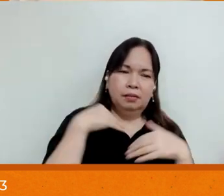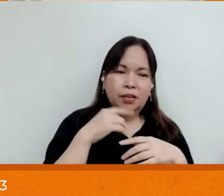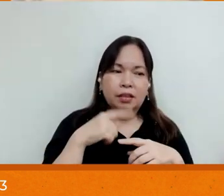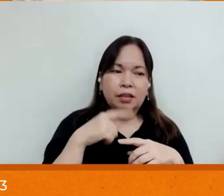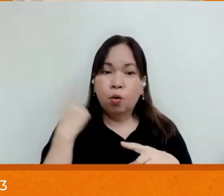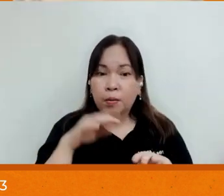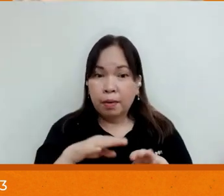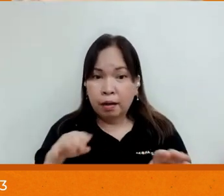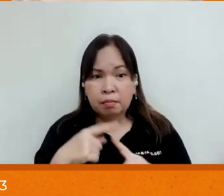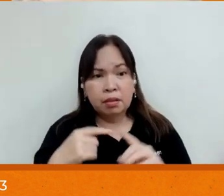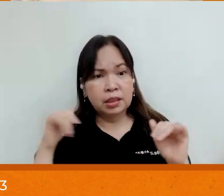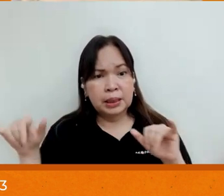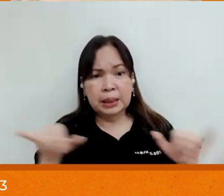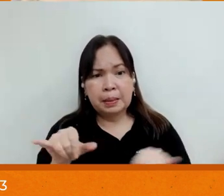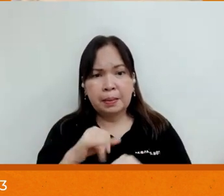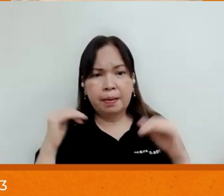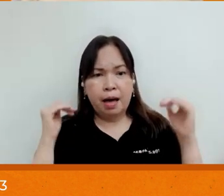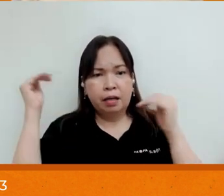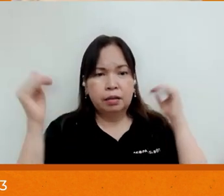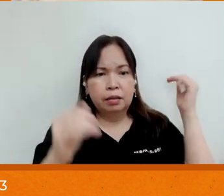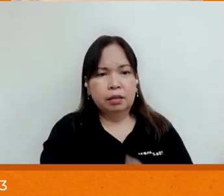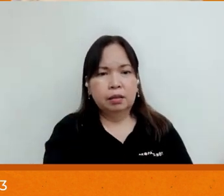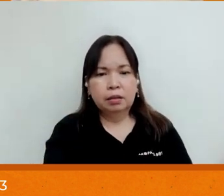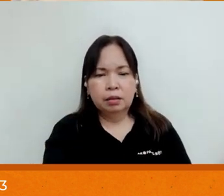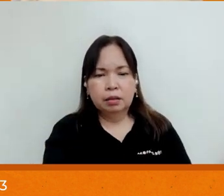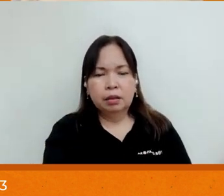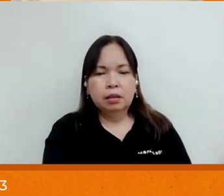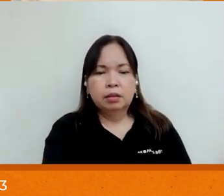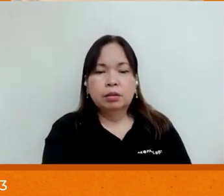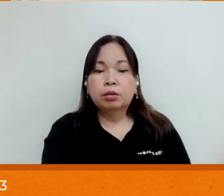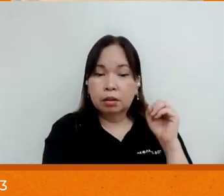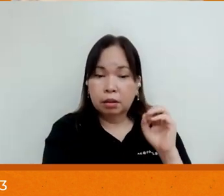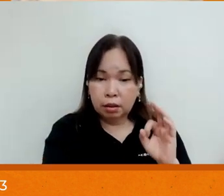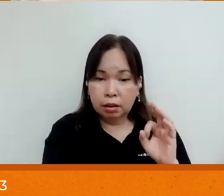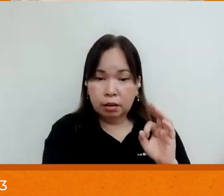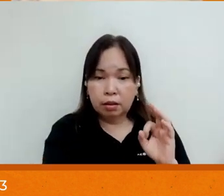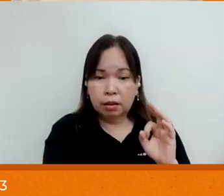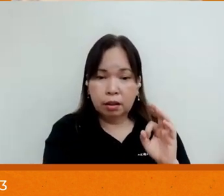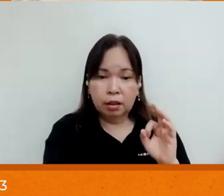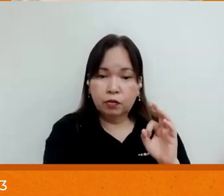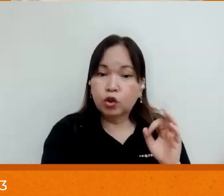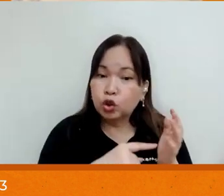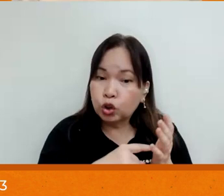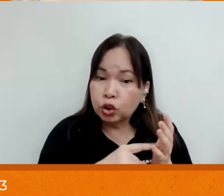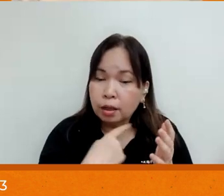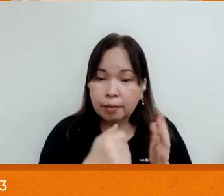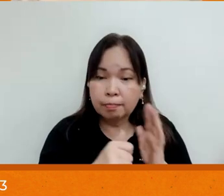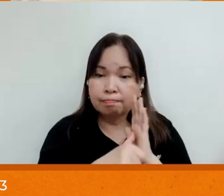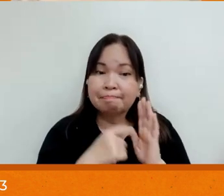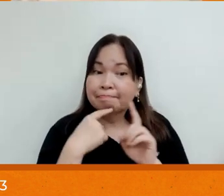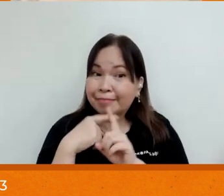even adults, diba? So if we actually highlight what's positive about